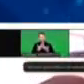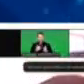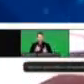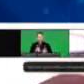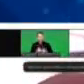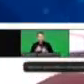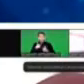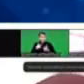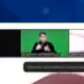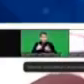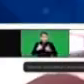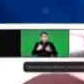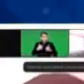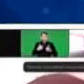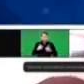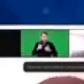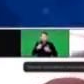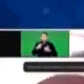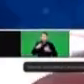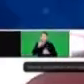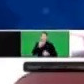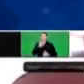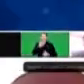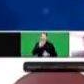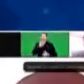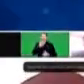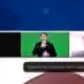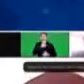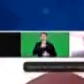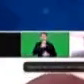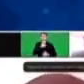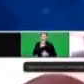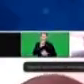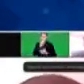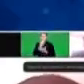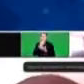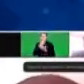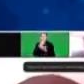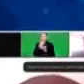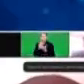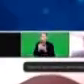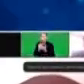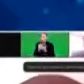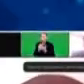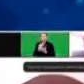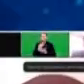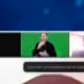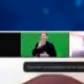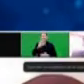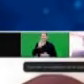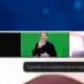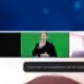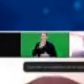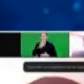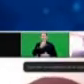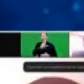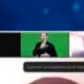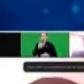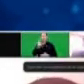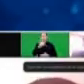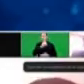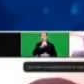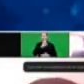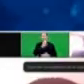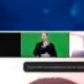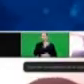first of all, I want to thank the National Infrastructure Colombia, to Carla and to Diana for having